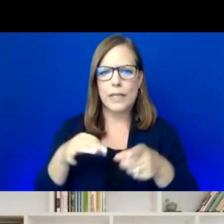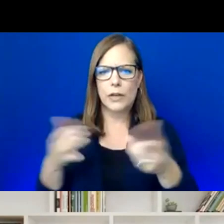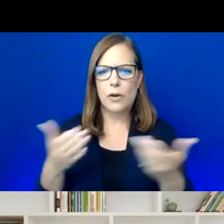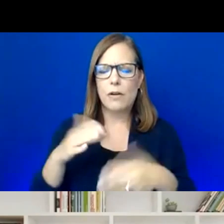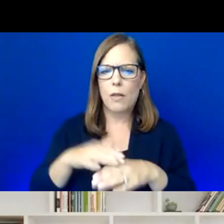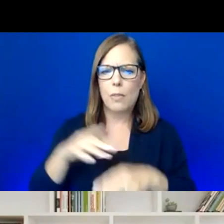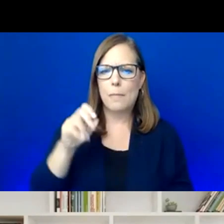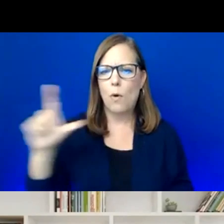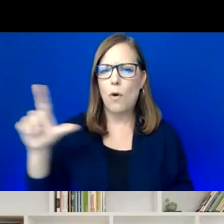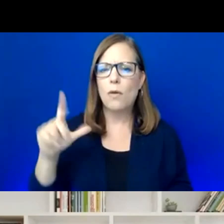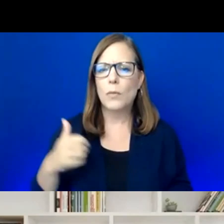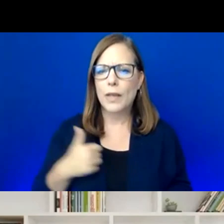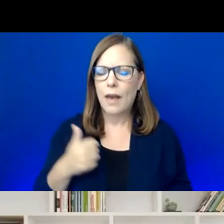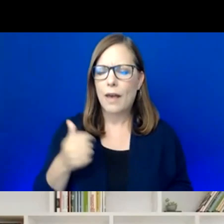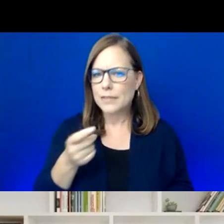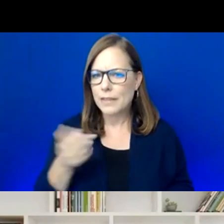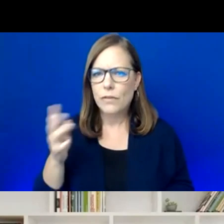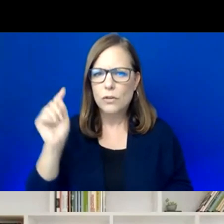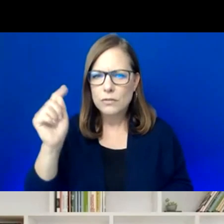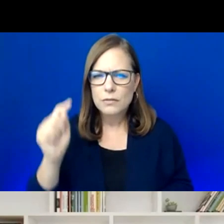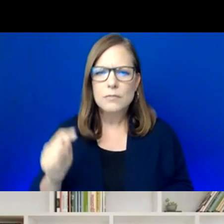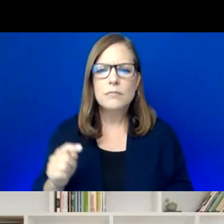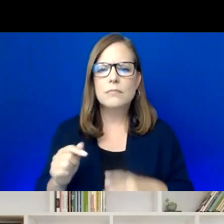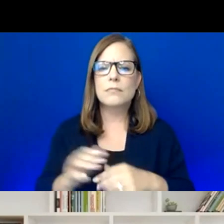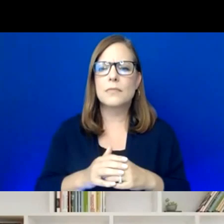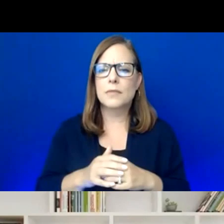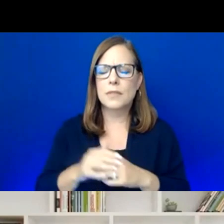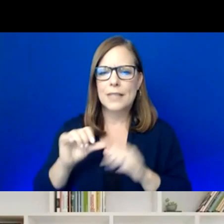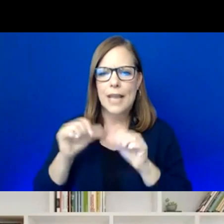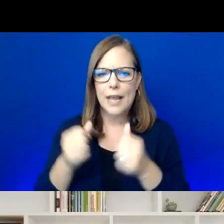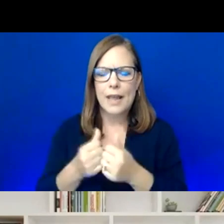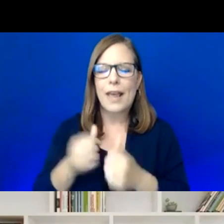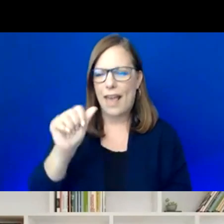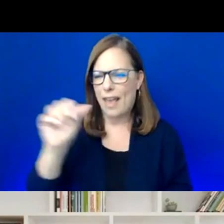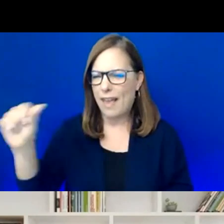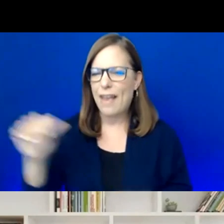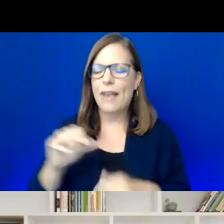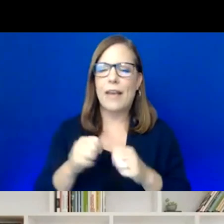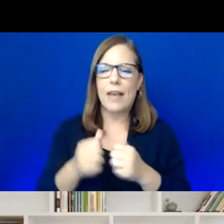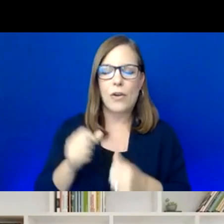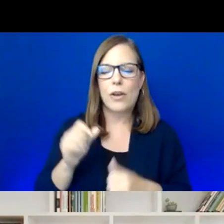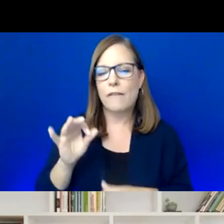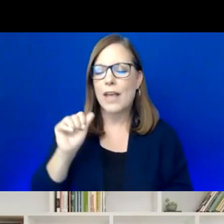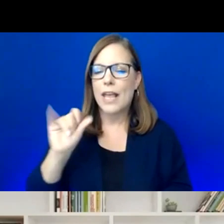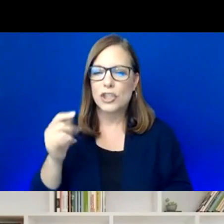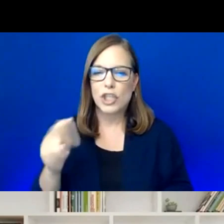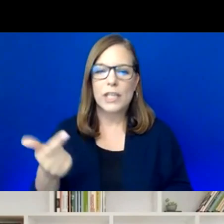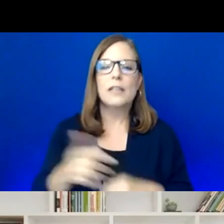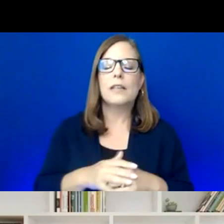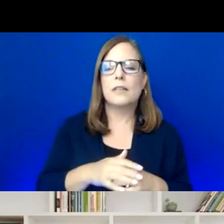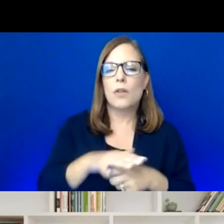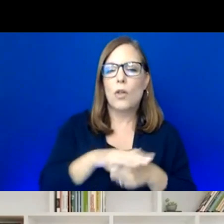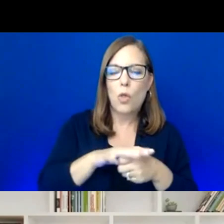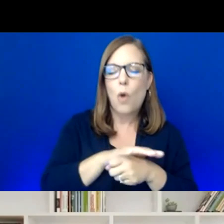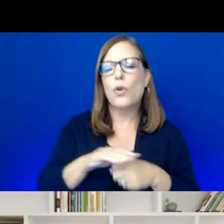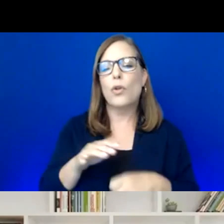quite a few. We've got our partners with the Area Agency on Aging. We've got representatives from local city or county advocates and also